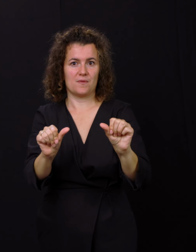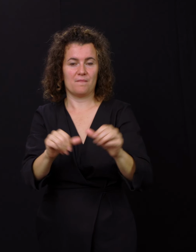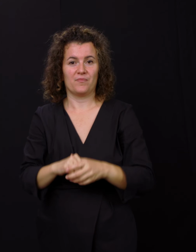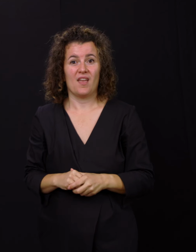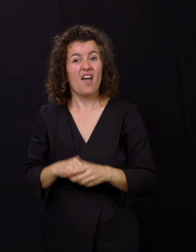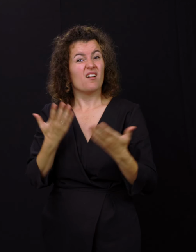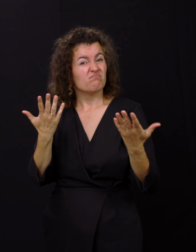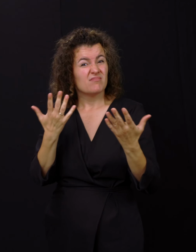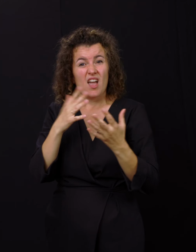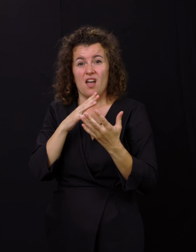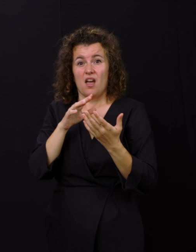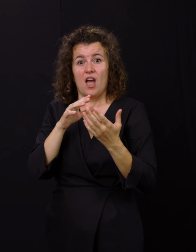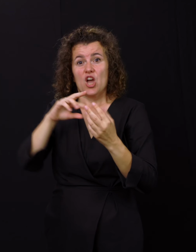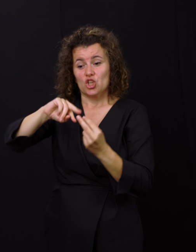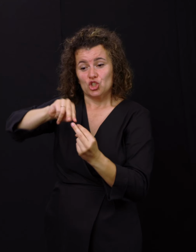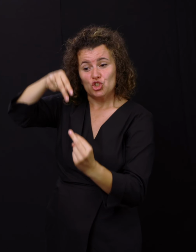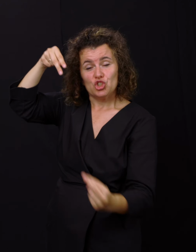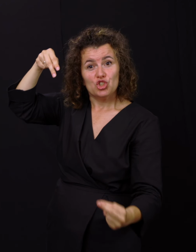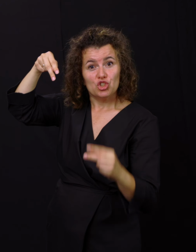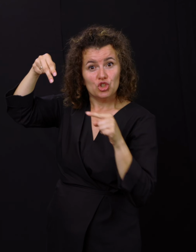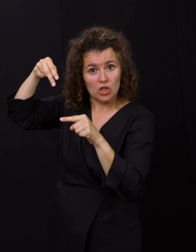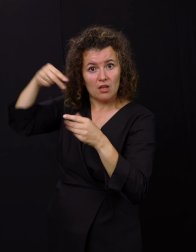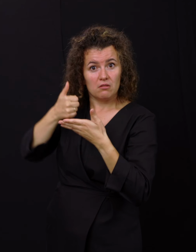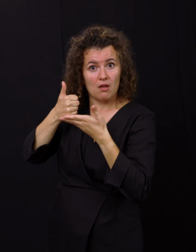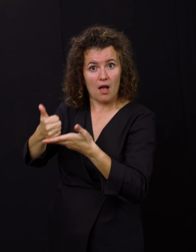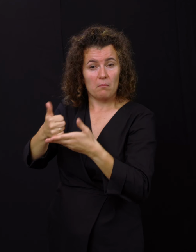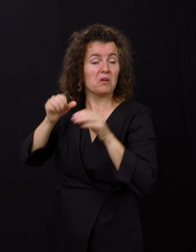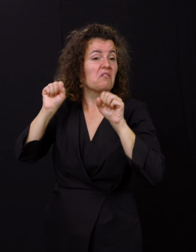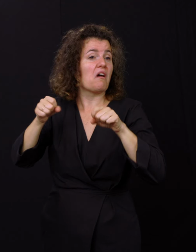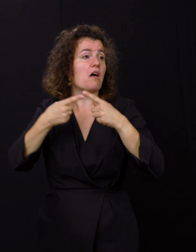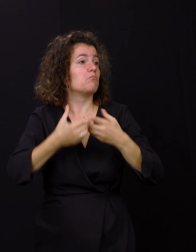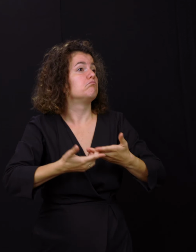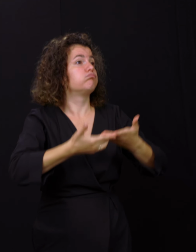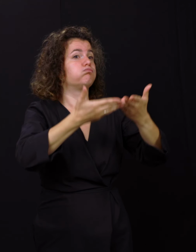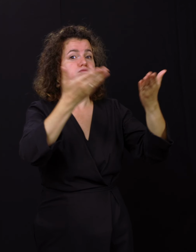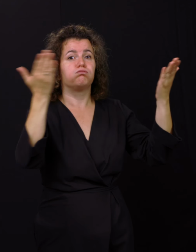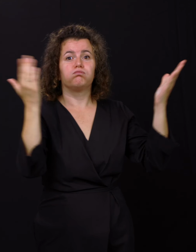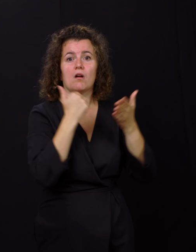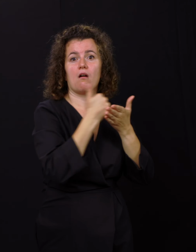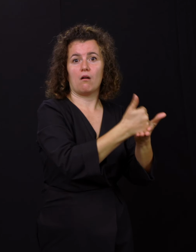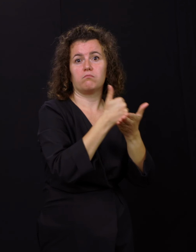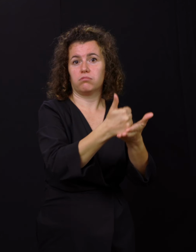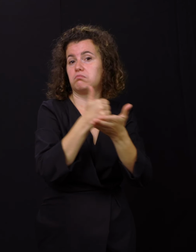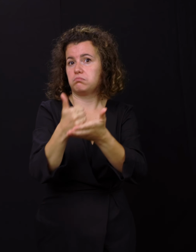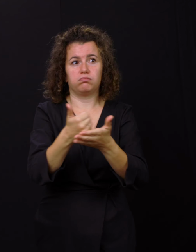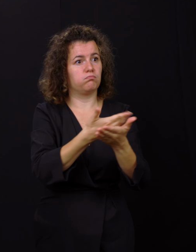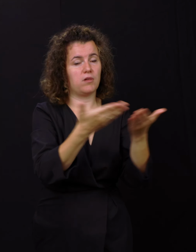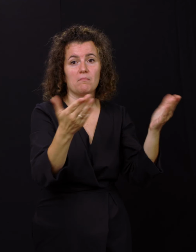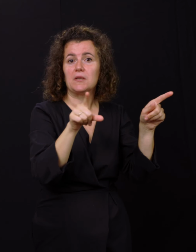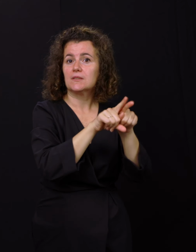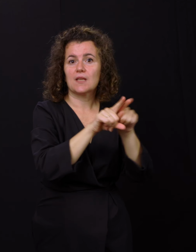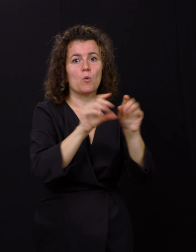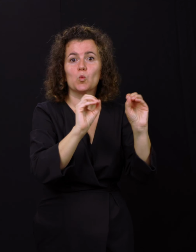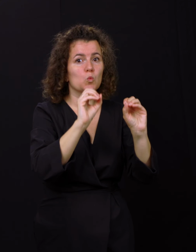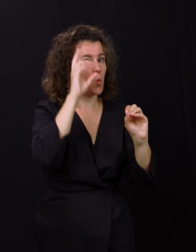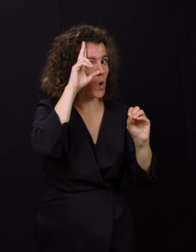gene. So it can be good for Usher syndrome, but it's far beyond. It's a general way to restore vision. Yeah, and the way it